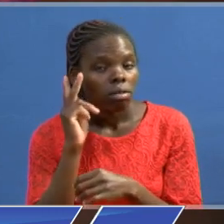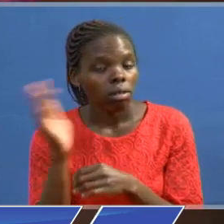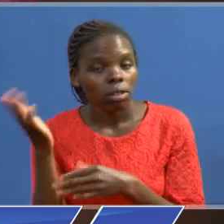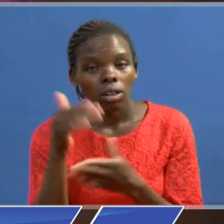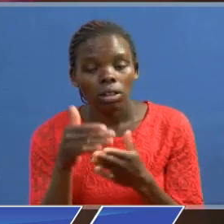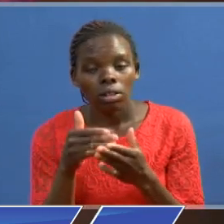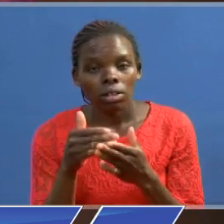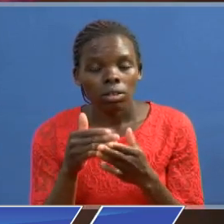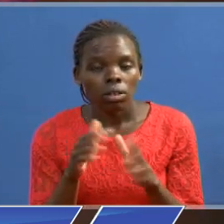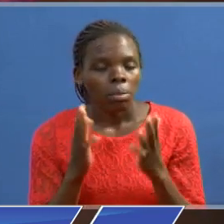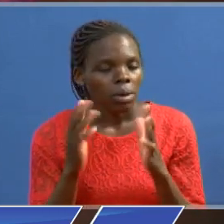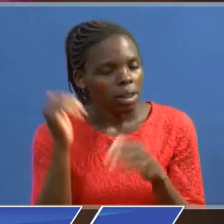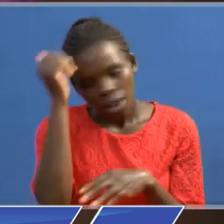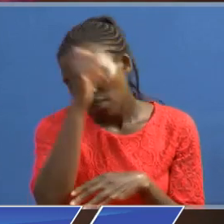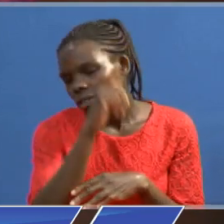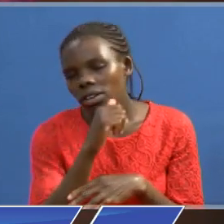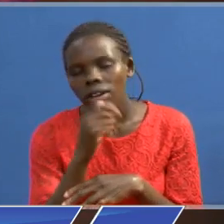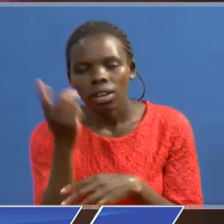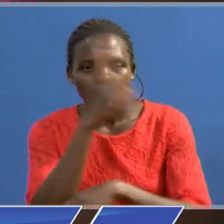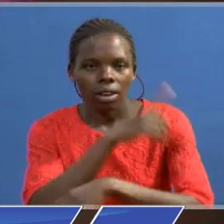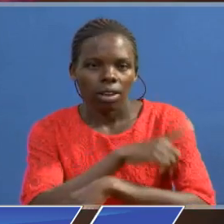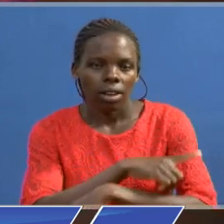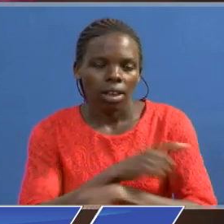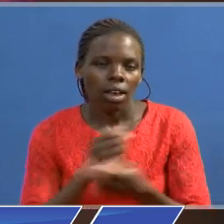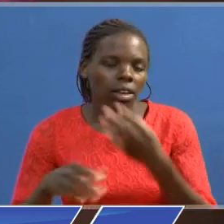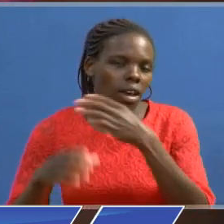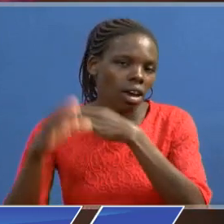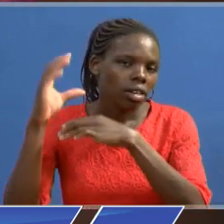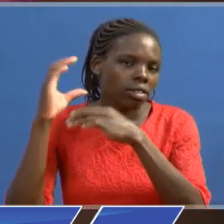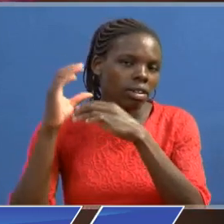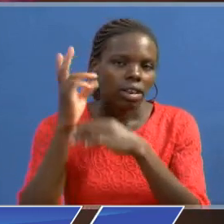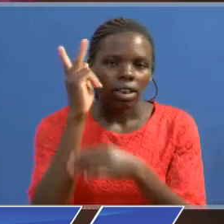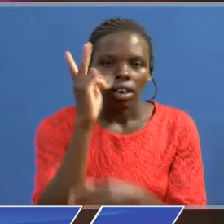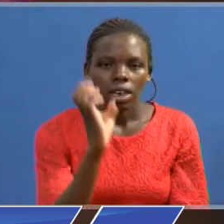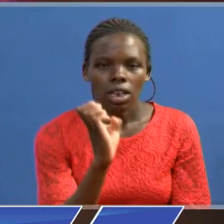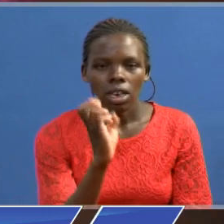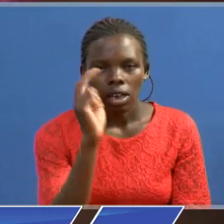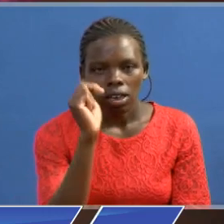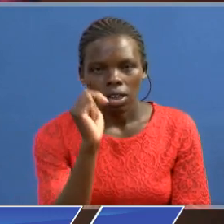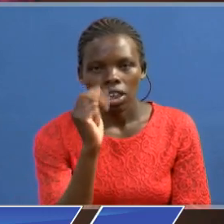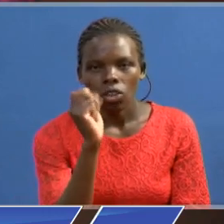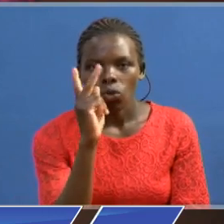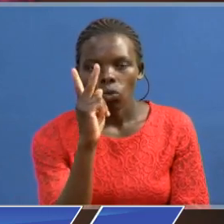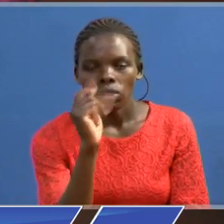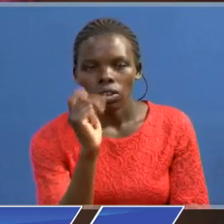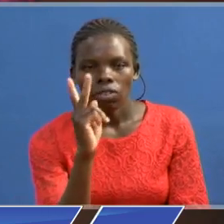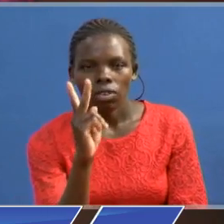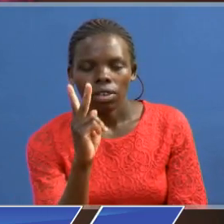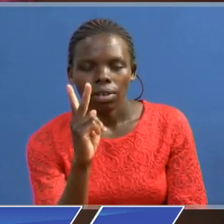celebrate the African Day, enhancing the African culture. Ken Kimani for KUTV, Arts and Traditions.